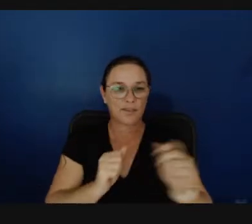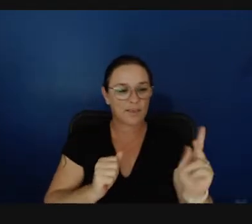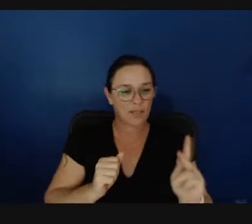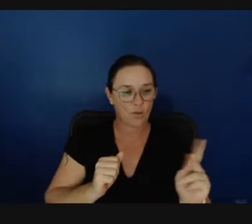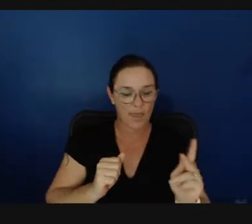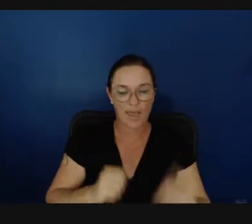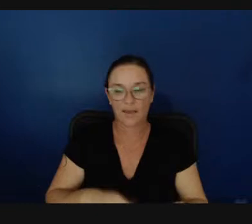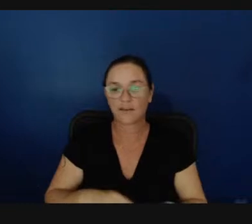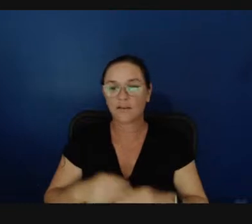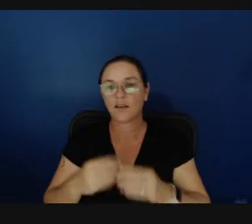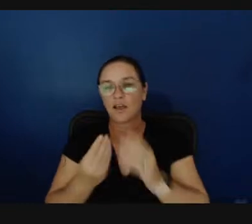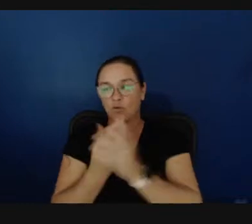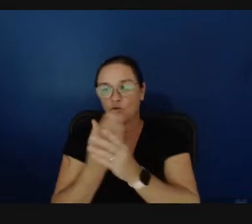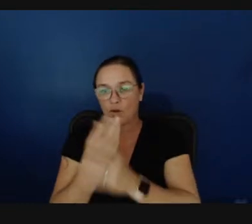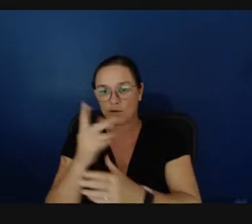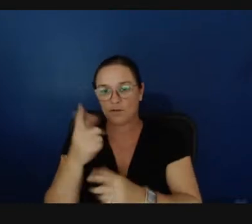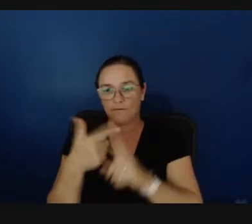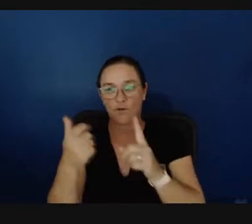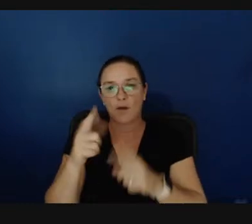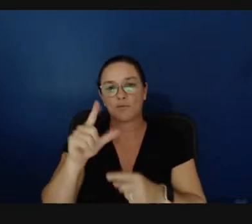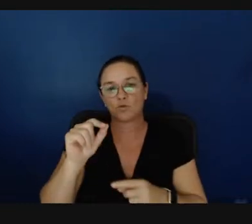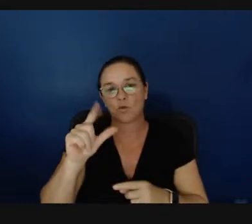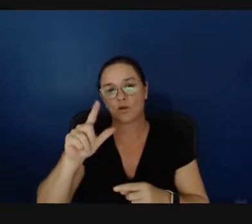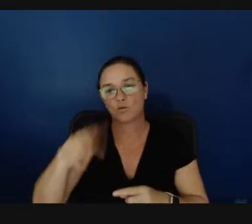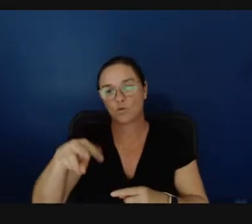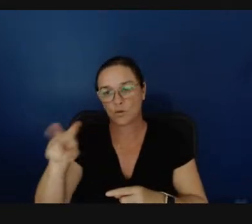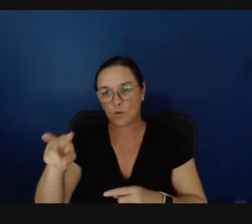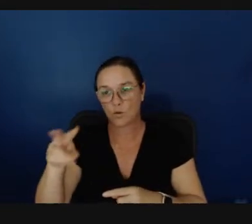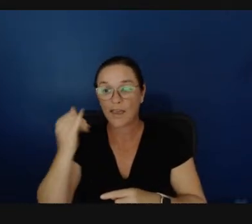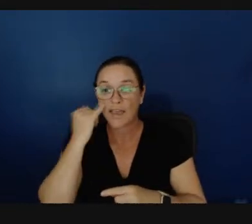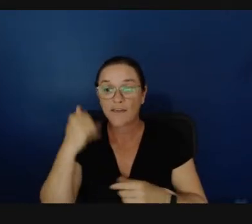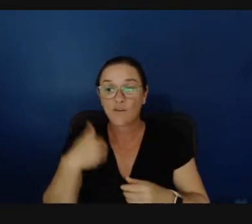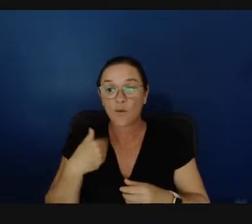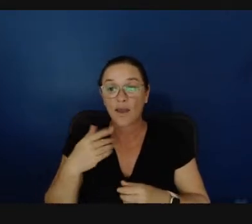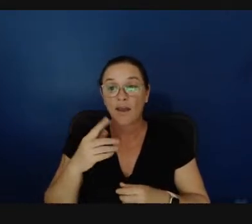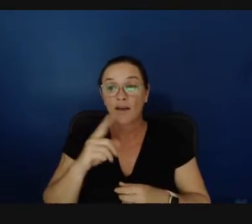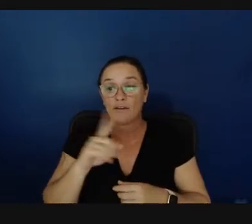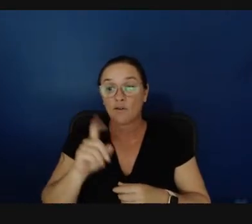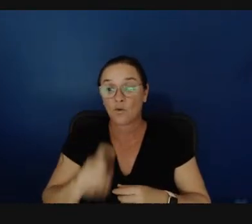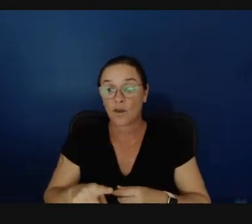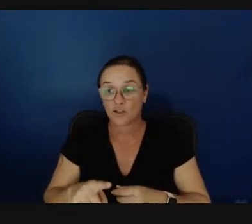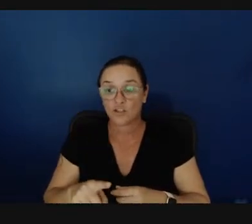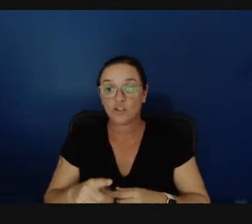end. So 2 segments. If you got questions on either, go ahead and drop them in the chat.